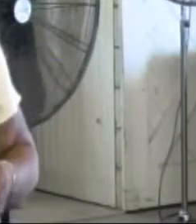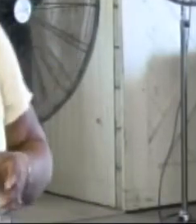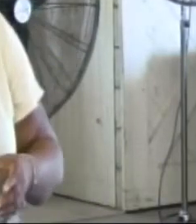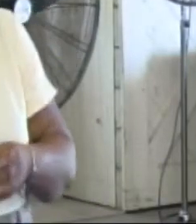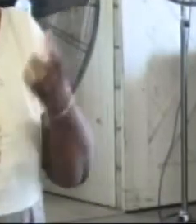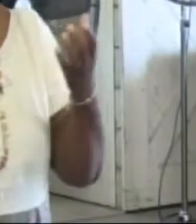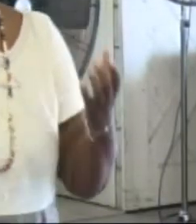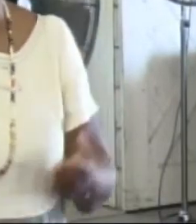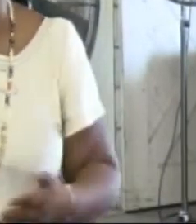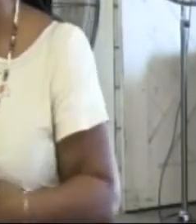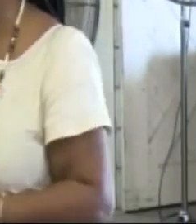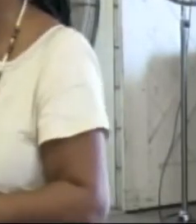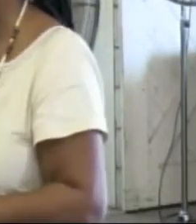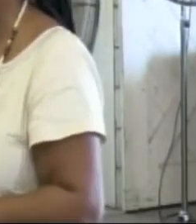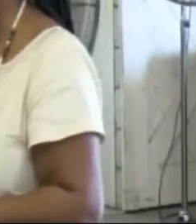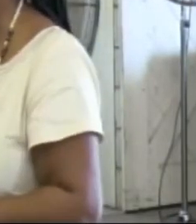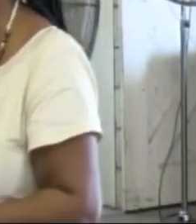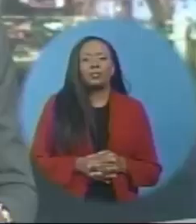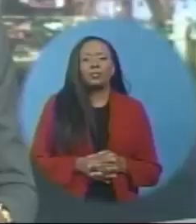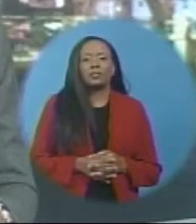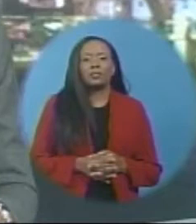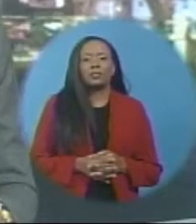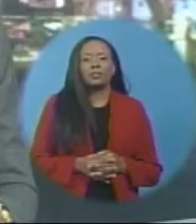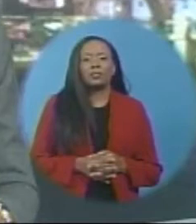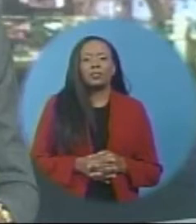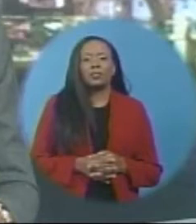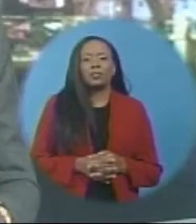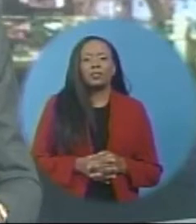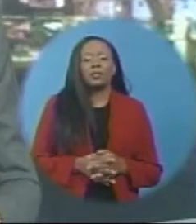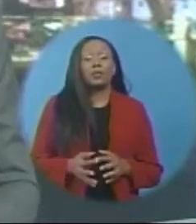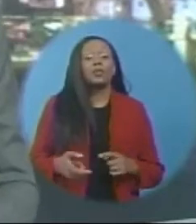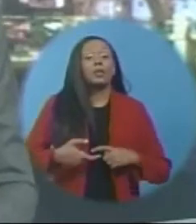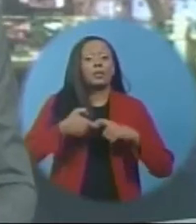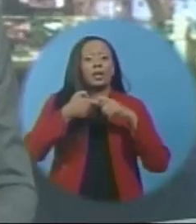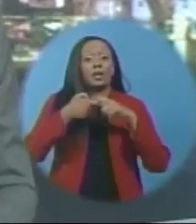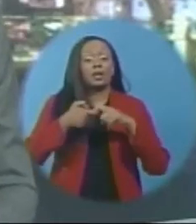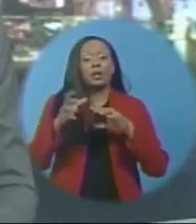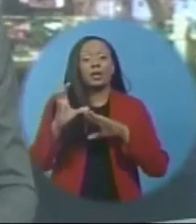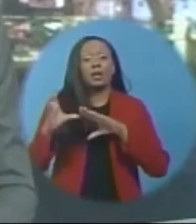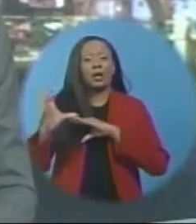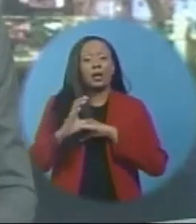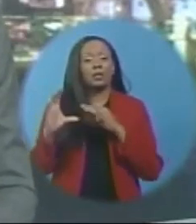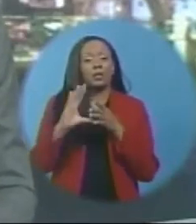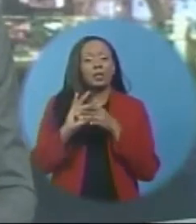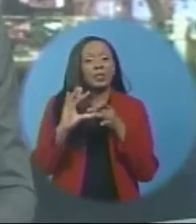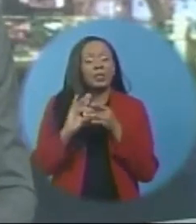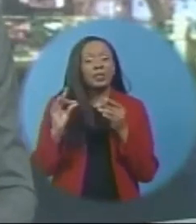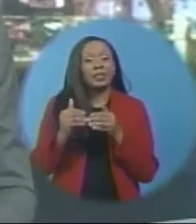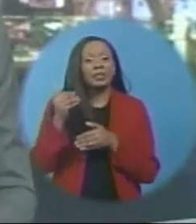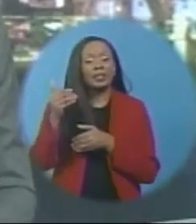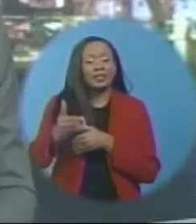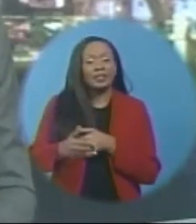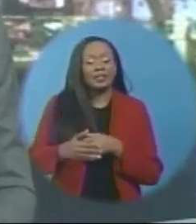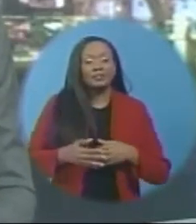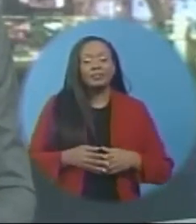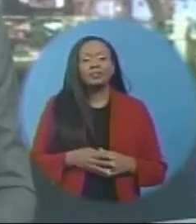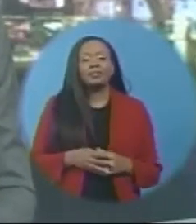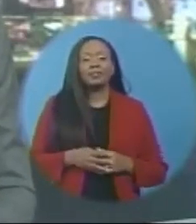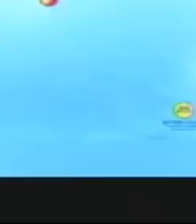your learning can be expanded. After the break, we'll take a look at stories making headlines across the